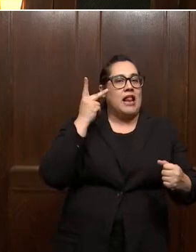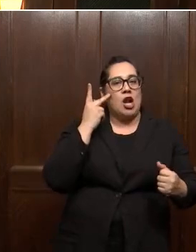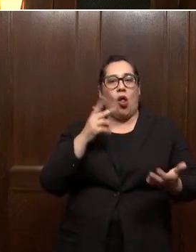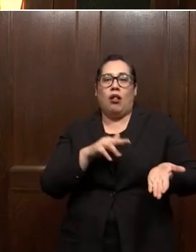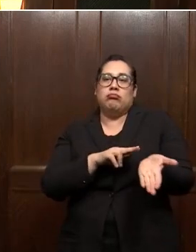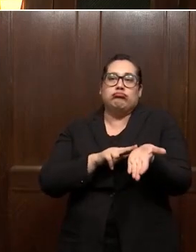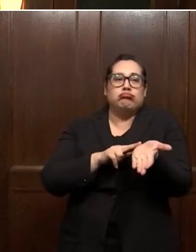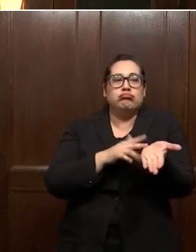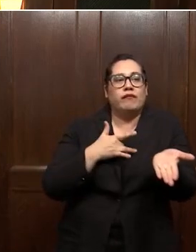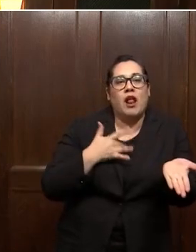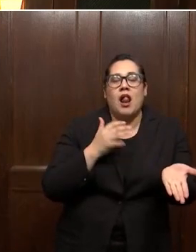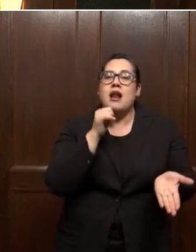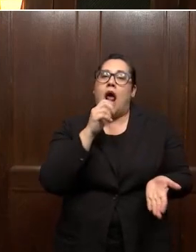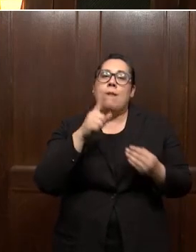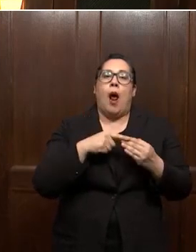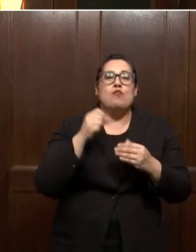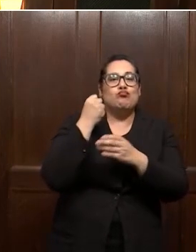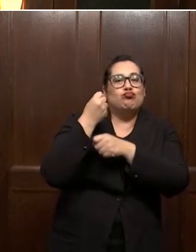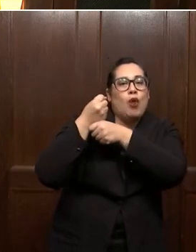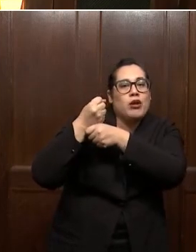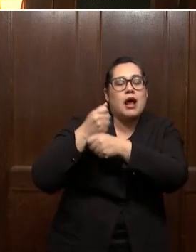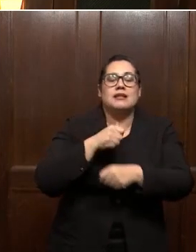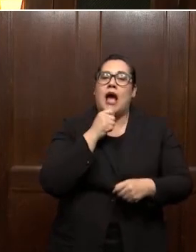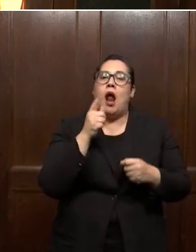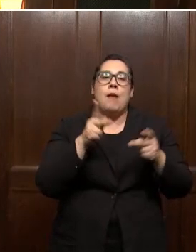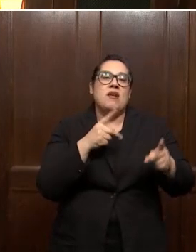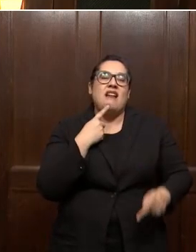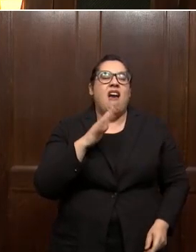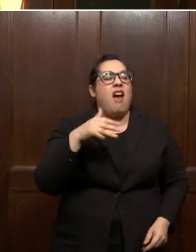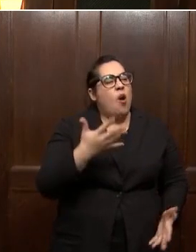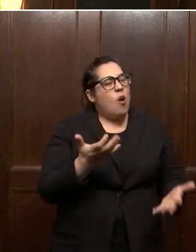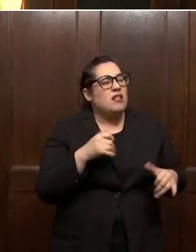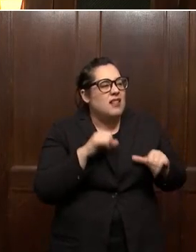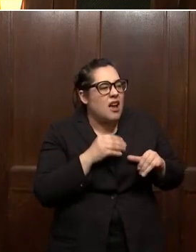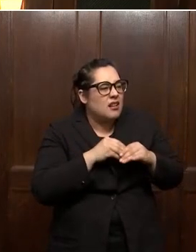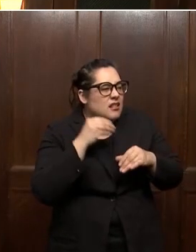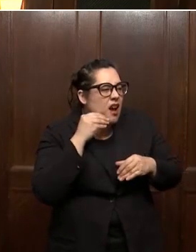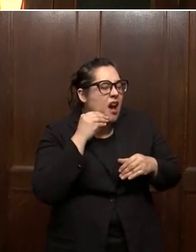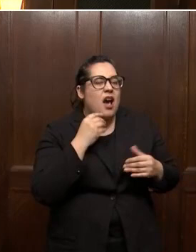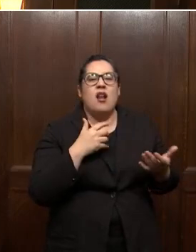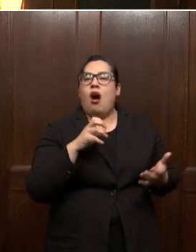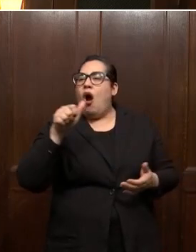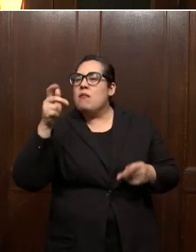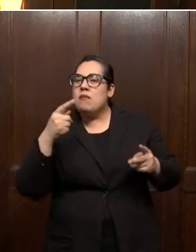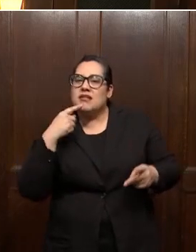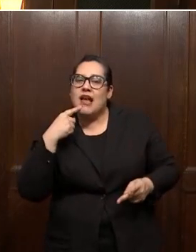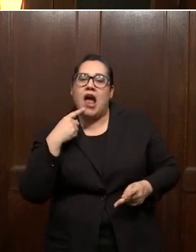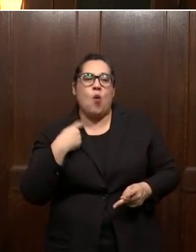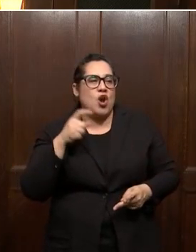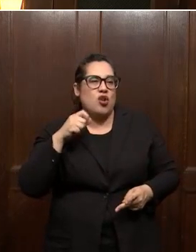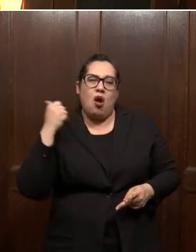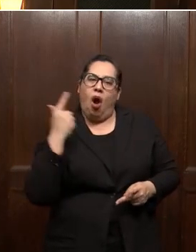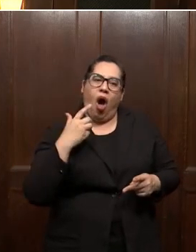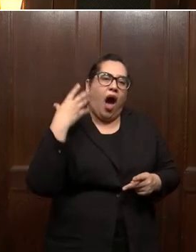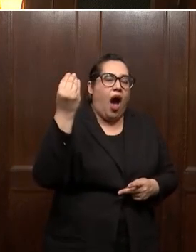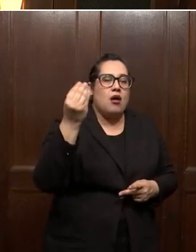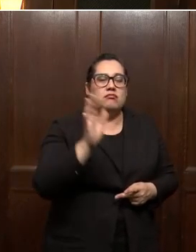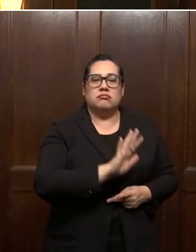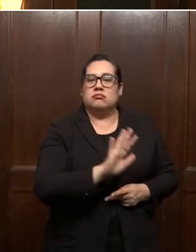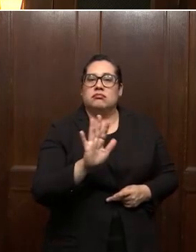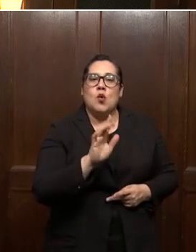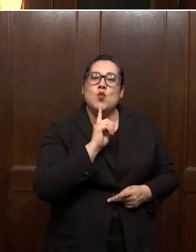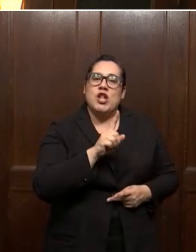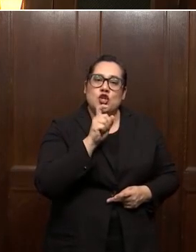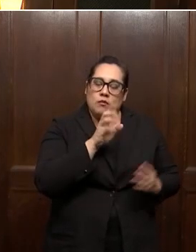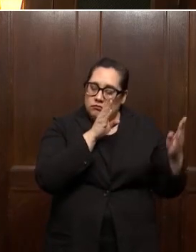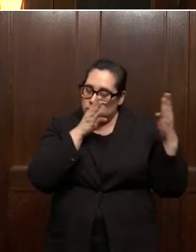feeling, not by a protest, not by folks saying, hey, we have to stay in, or other people saying we should all go out. It really